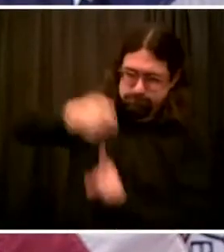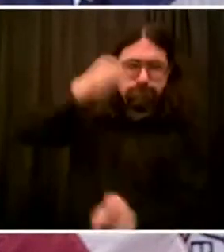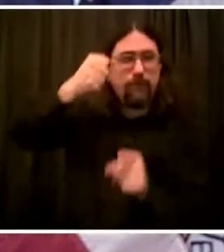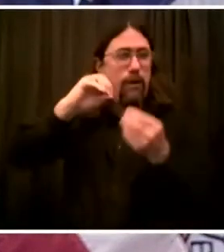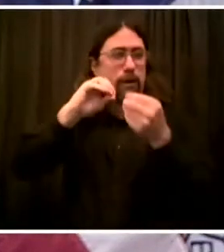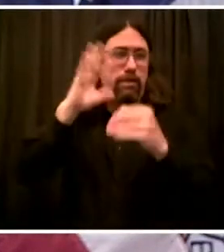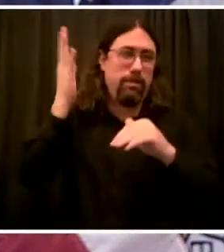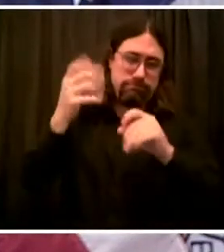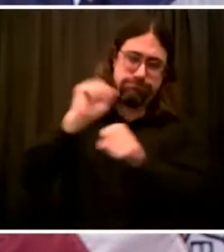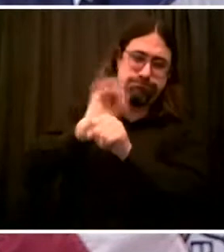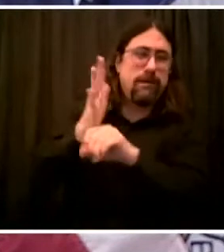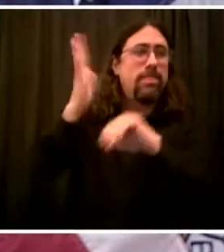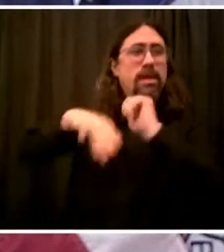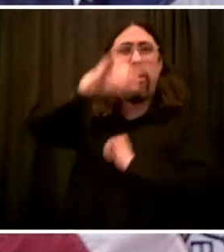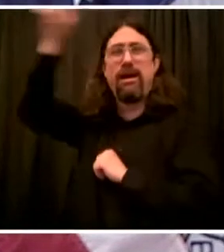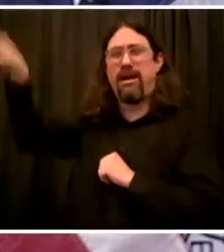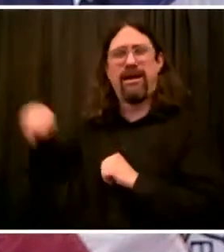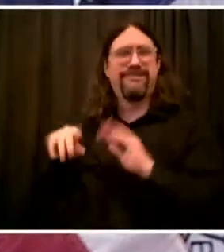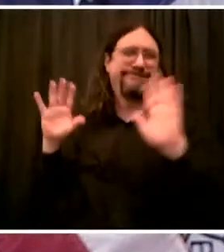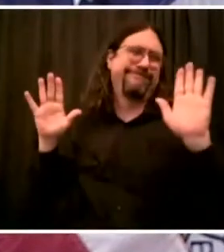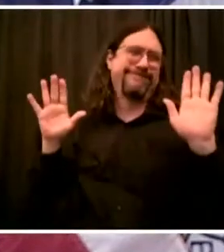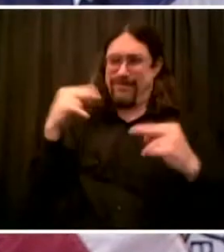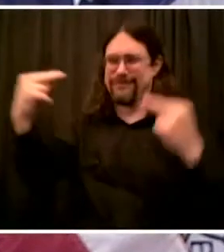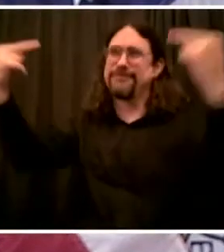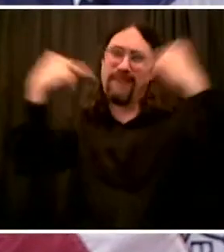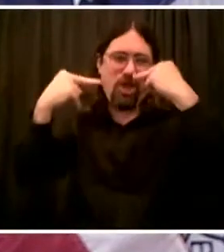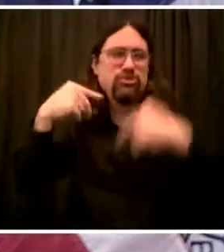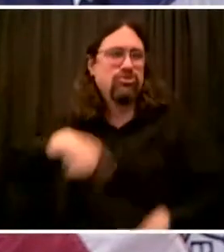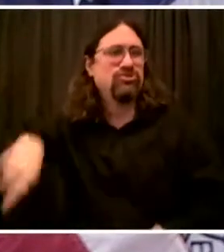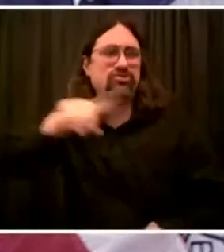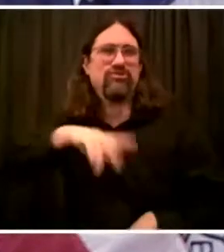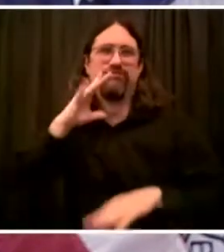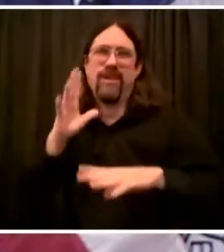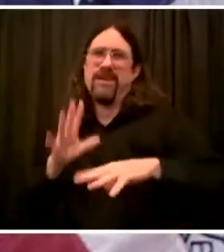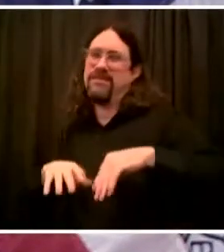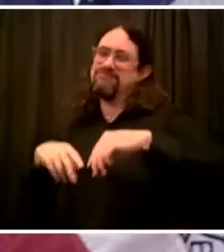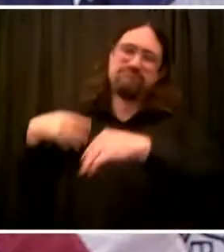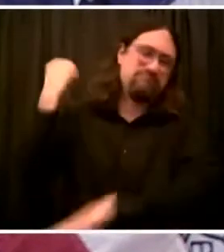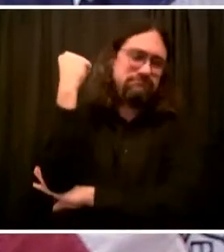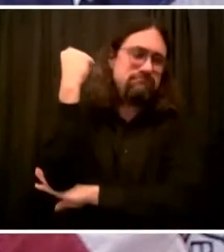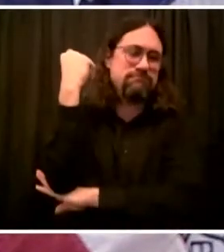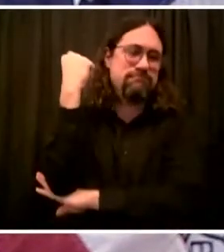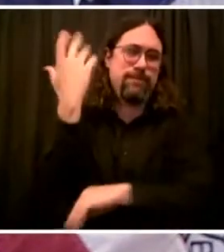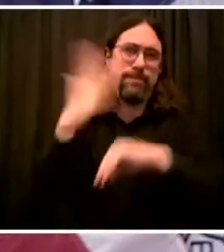we will find a way to come back as a stronger and better city in the years ahead.